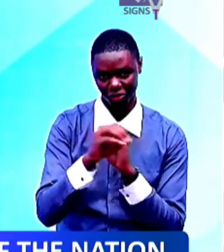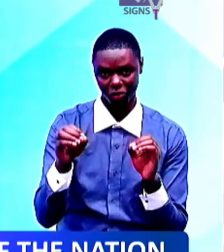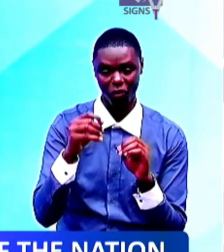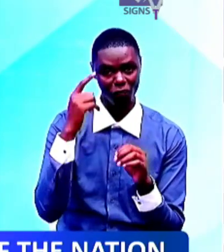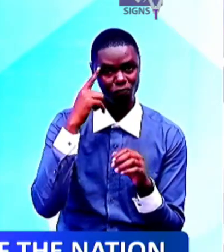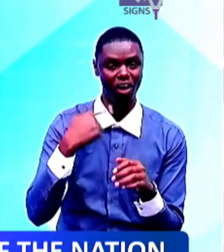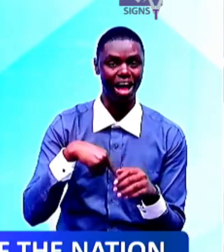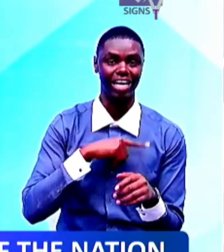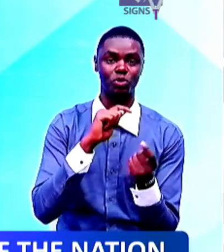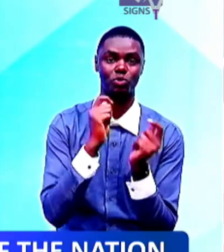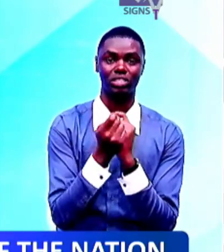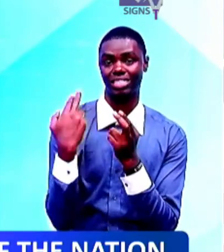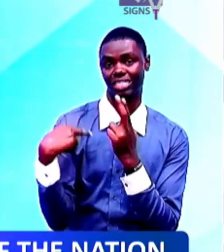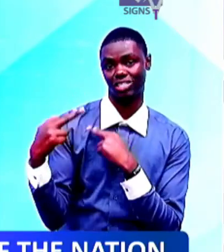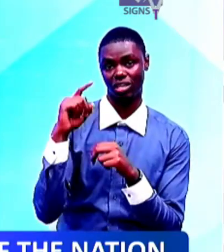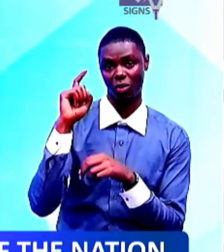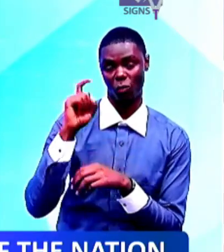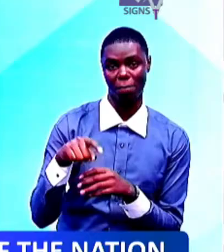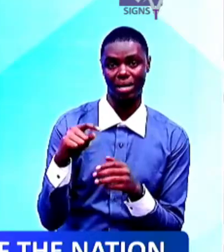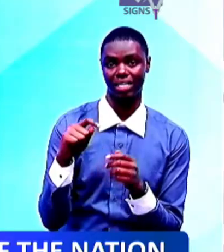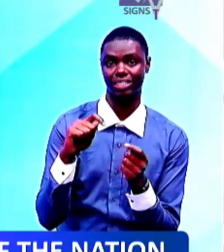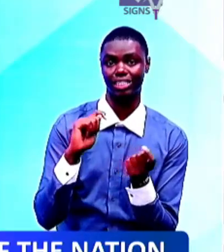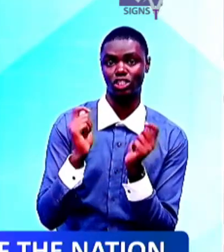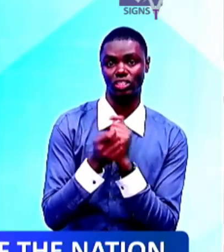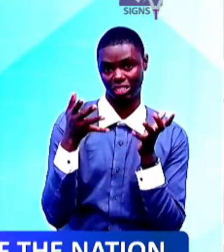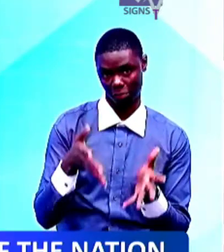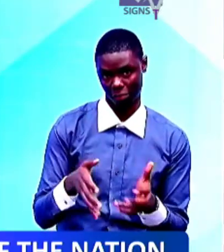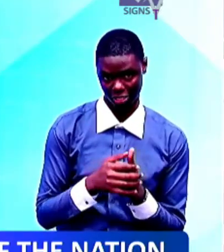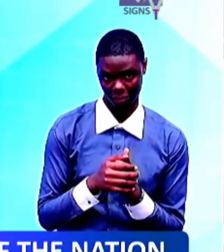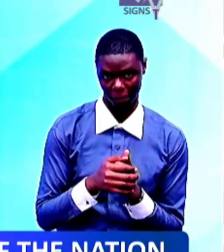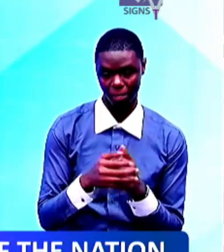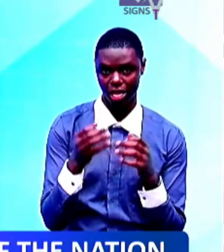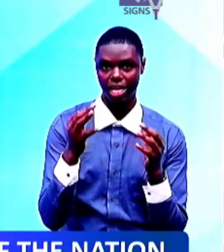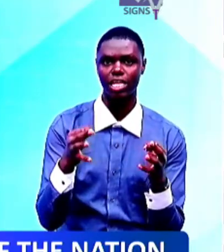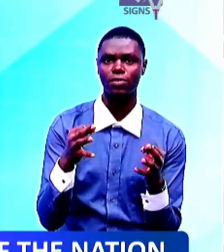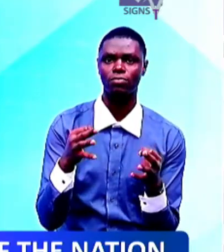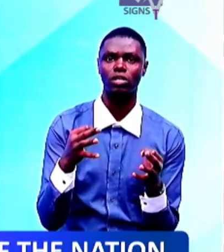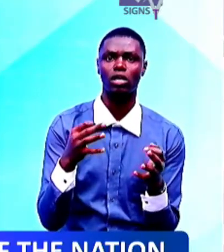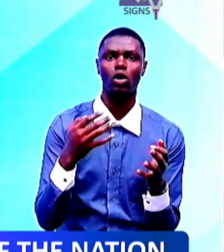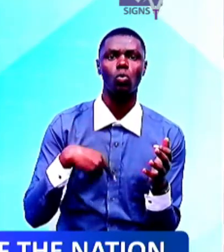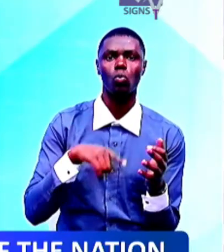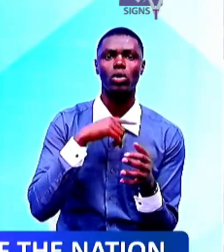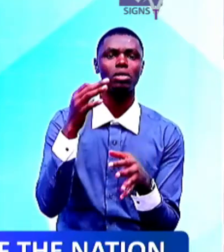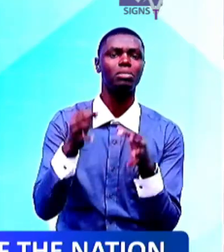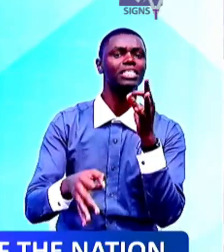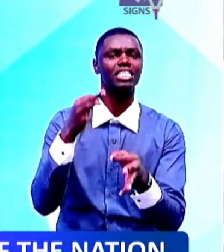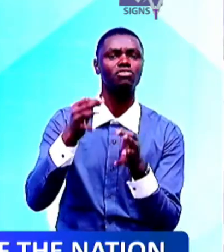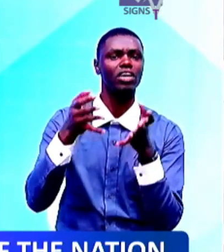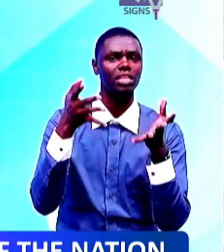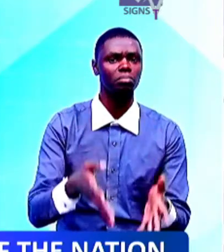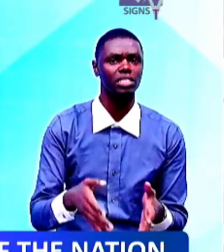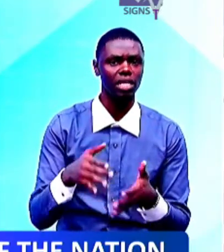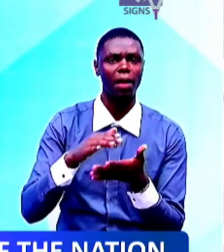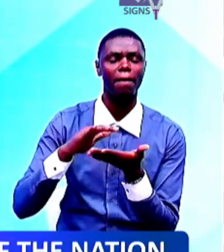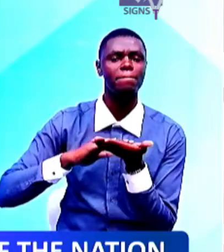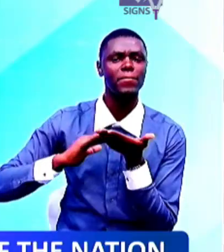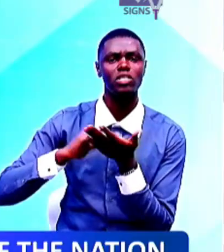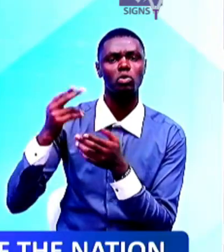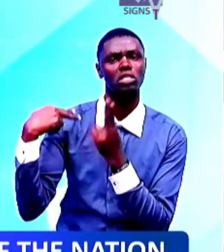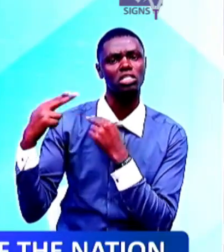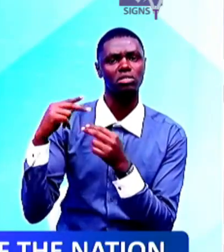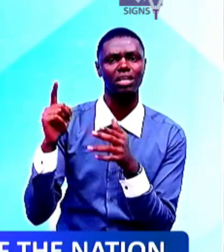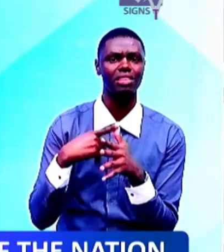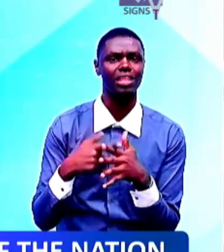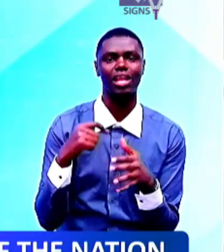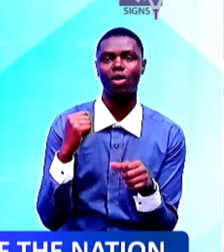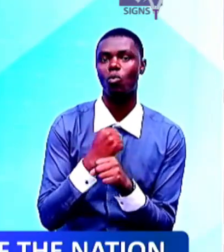change history, we must be able to change the present. So if we are going to justify the present based off of history, we are not